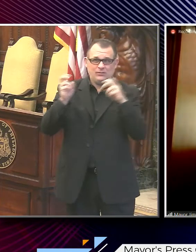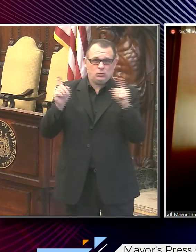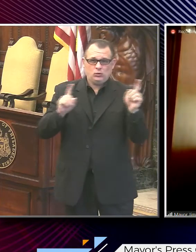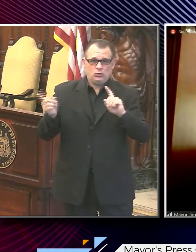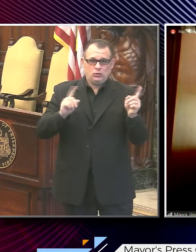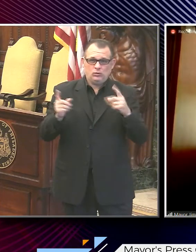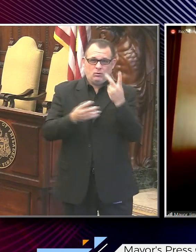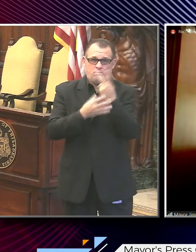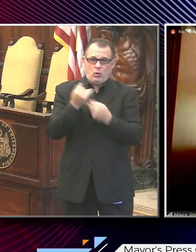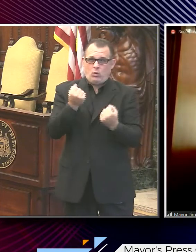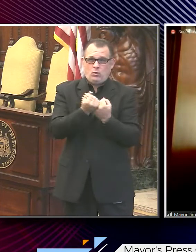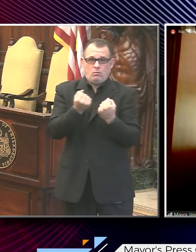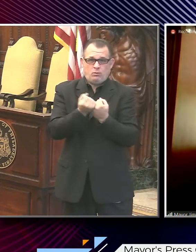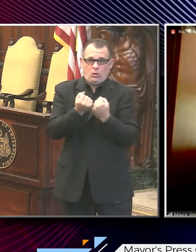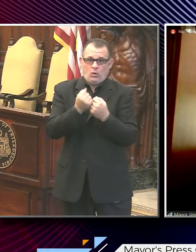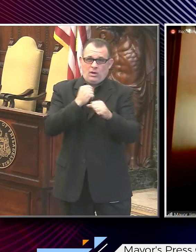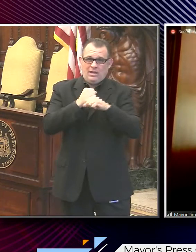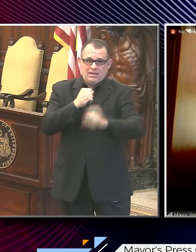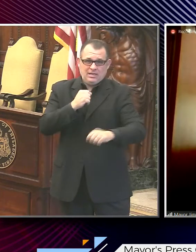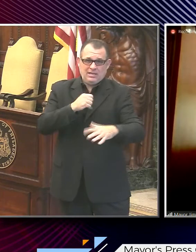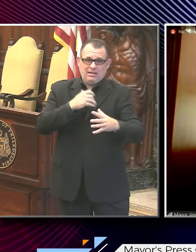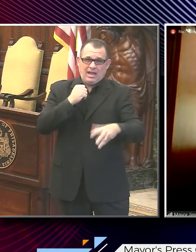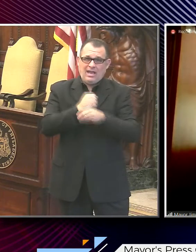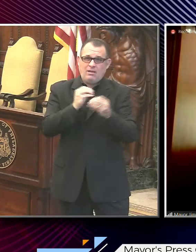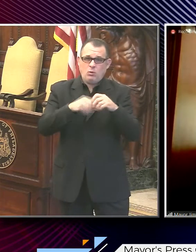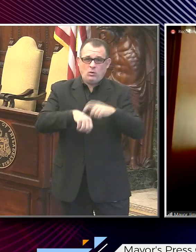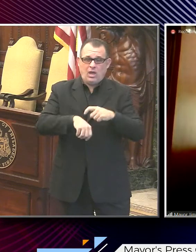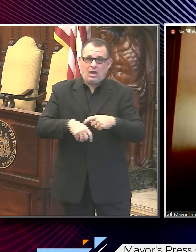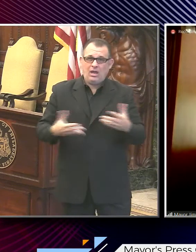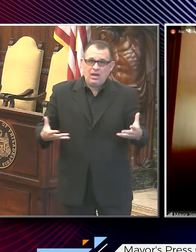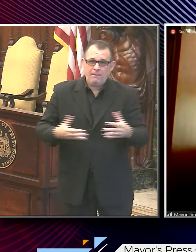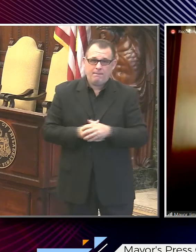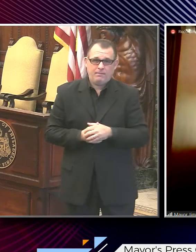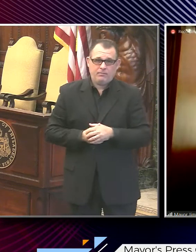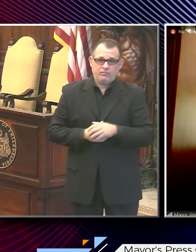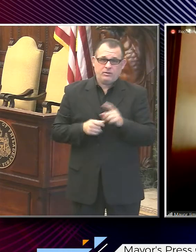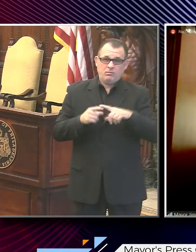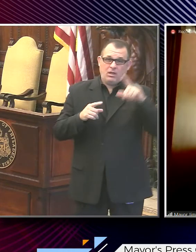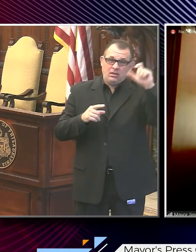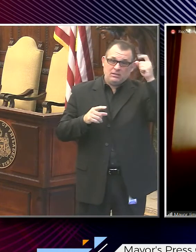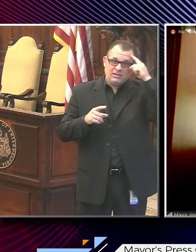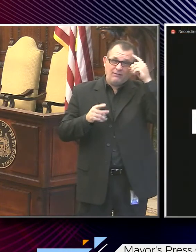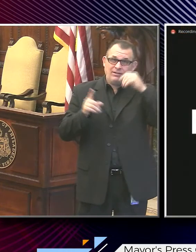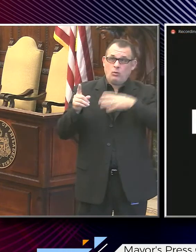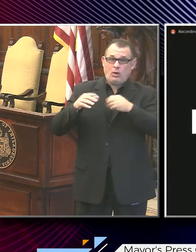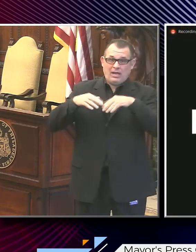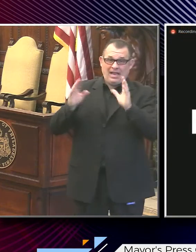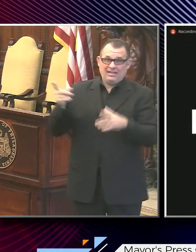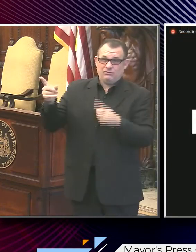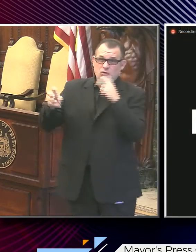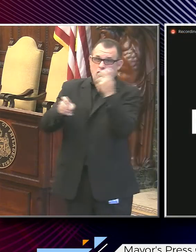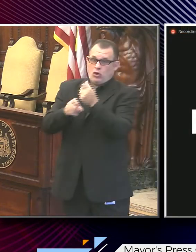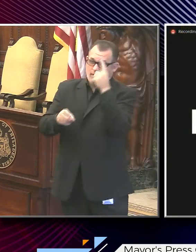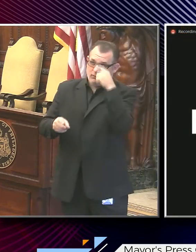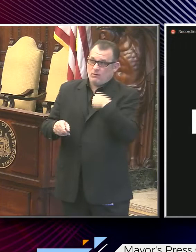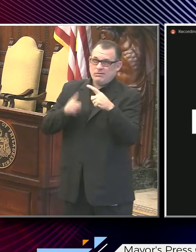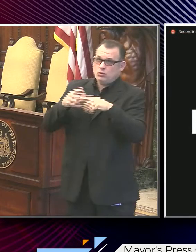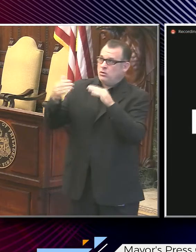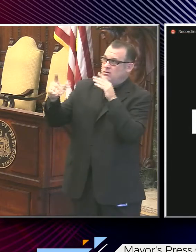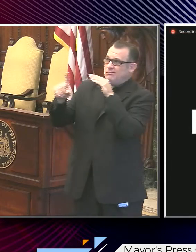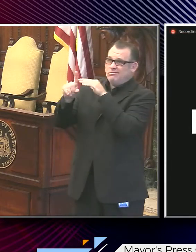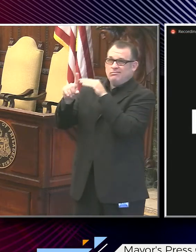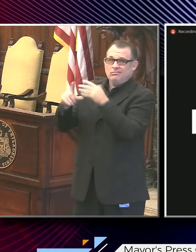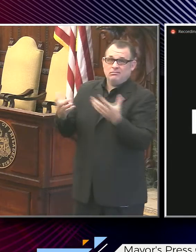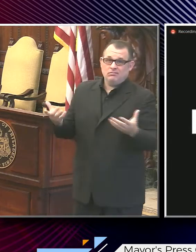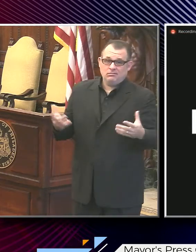waiver should be extended. It's just one of those things that this government does to make life harder for people. And just, is there any hope